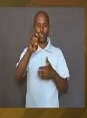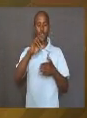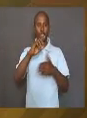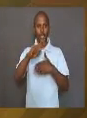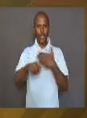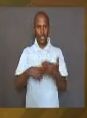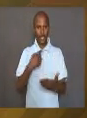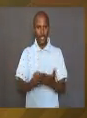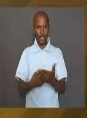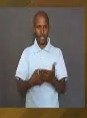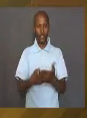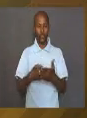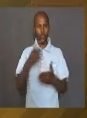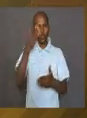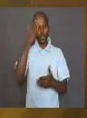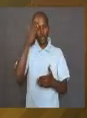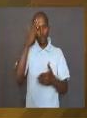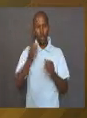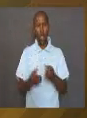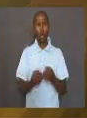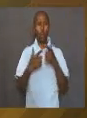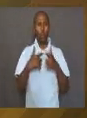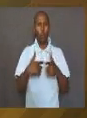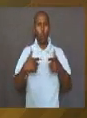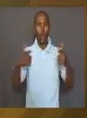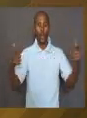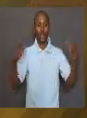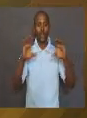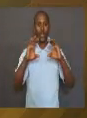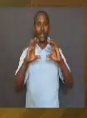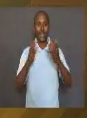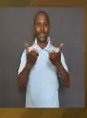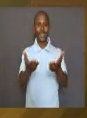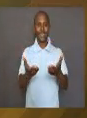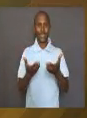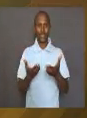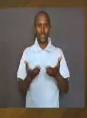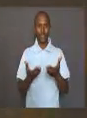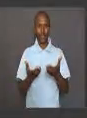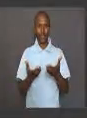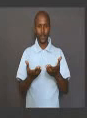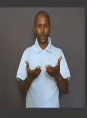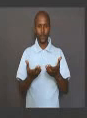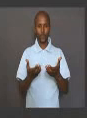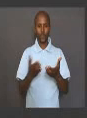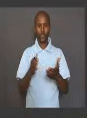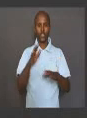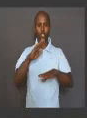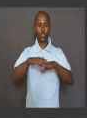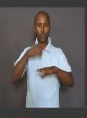Then you determine how wide a class needs to be. This is